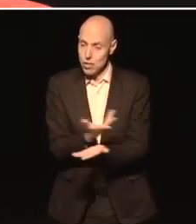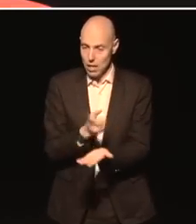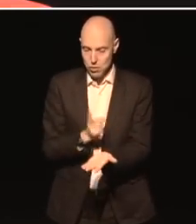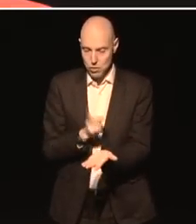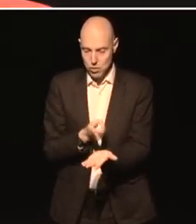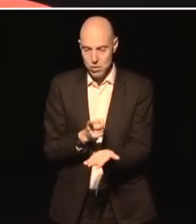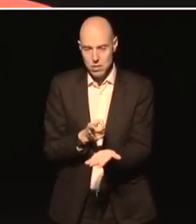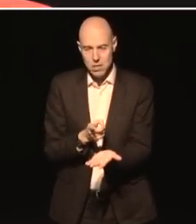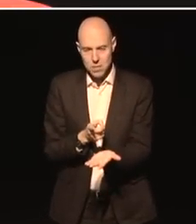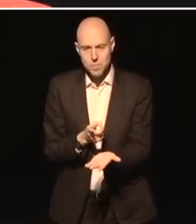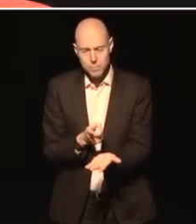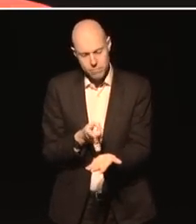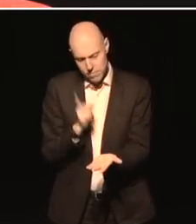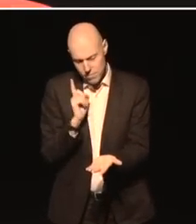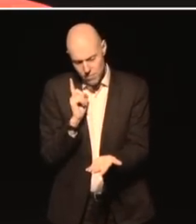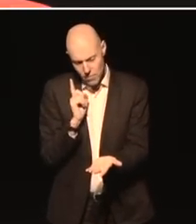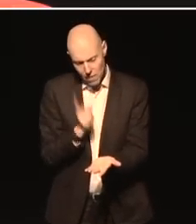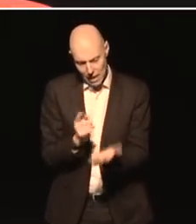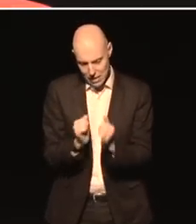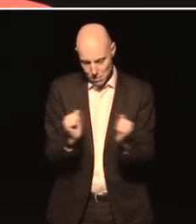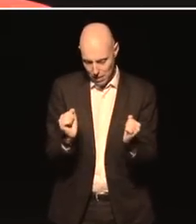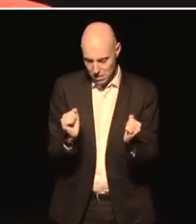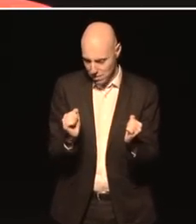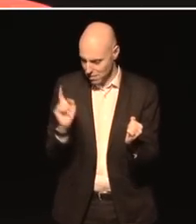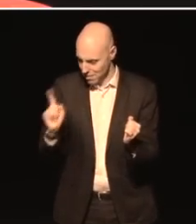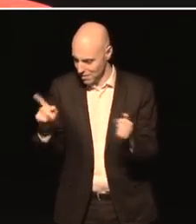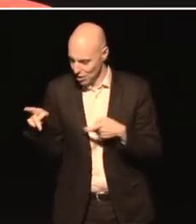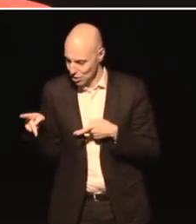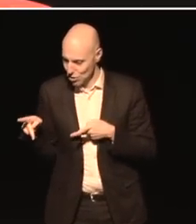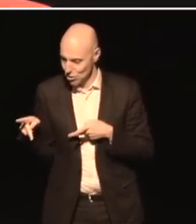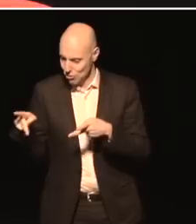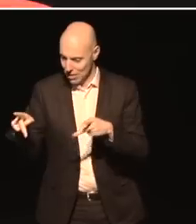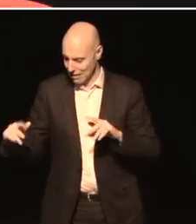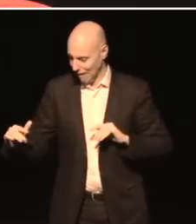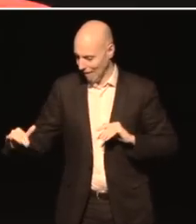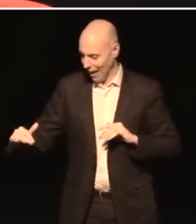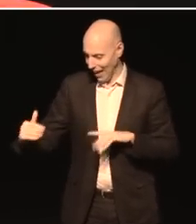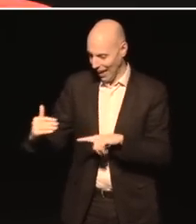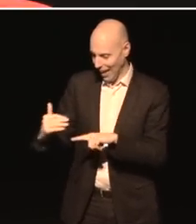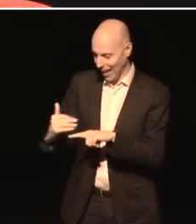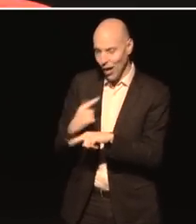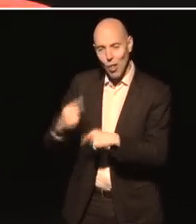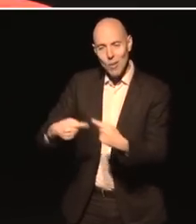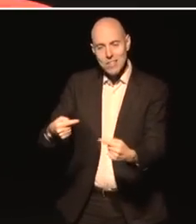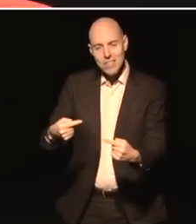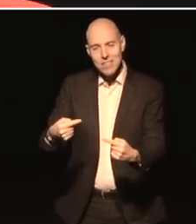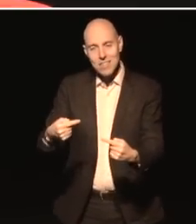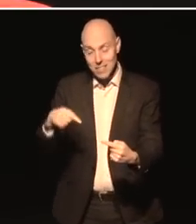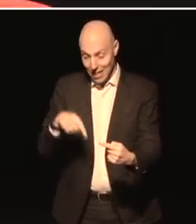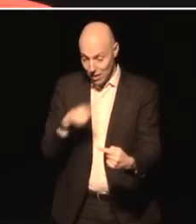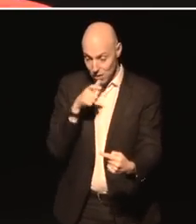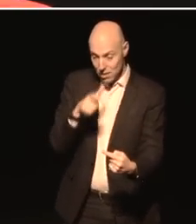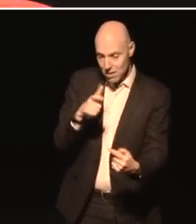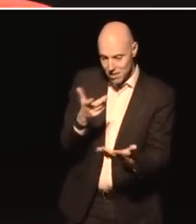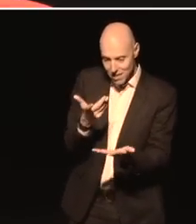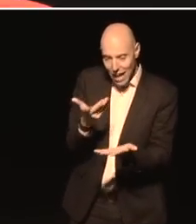Hyson Green, is a space where the street never lies. And in its name itself, it talks about exchanging art in new ways.